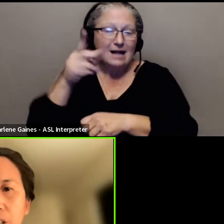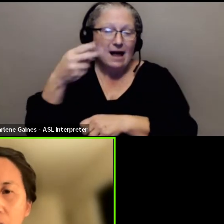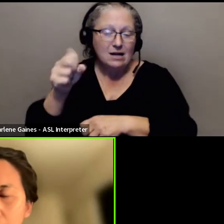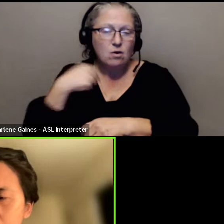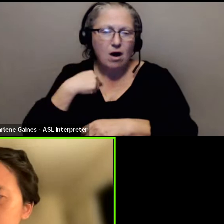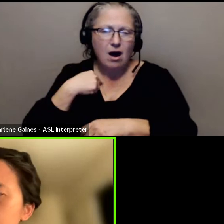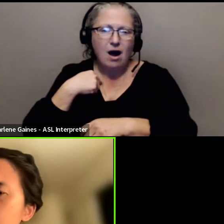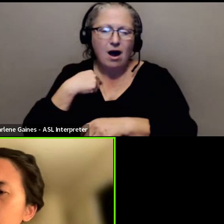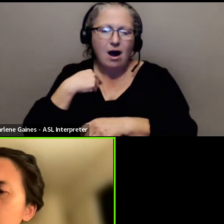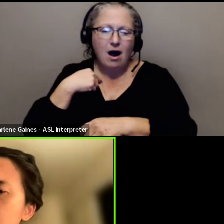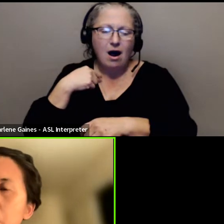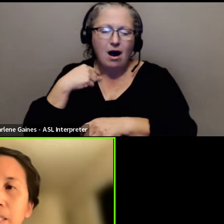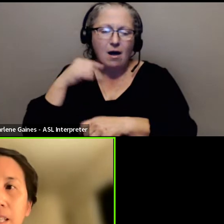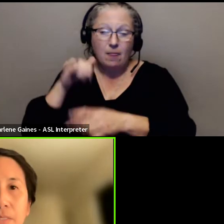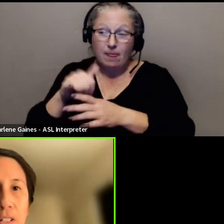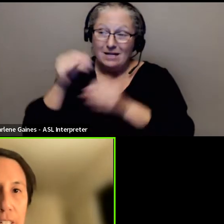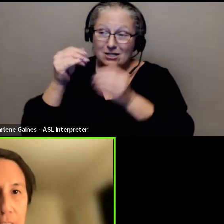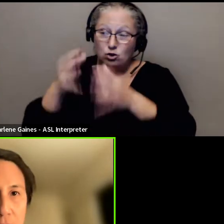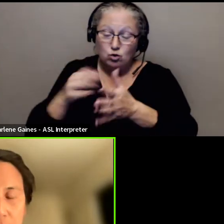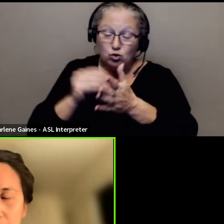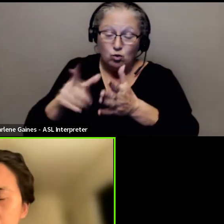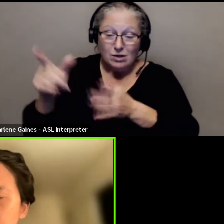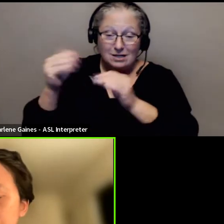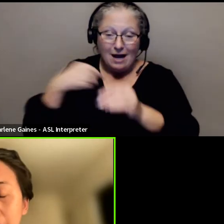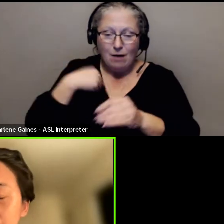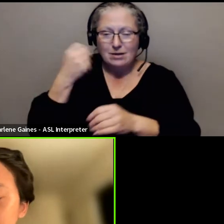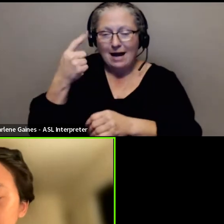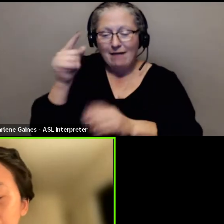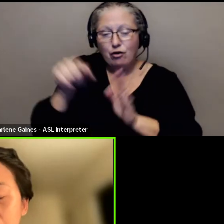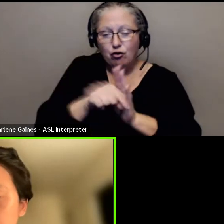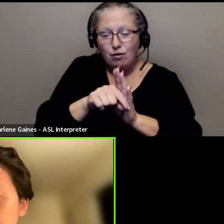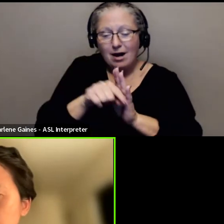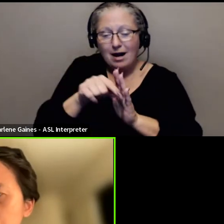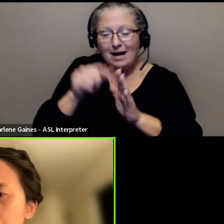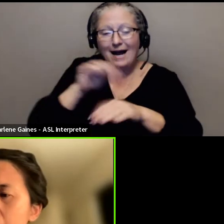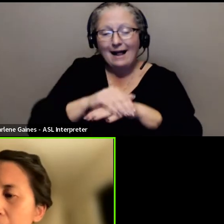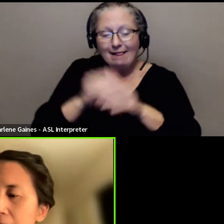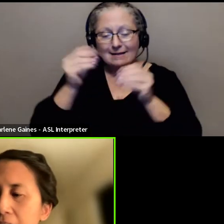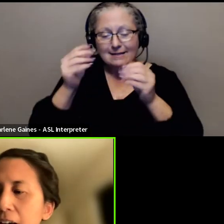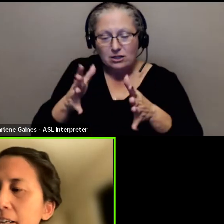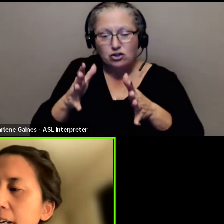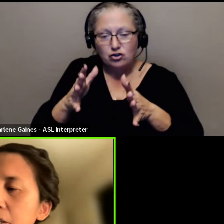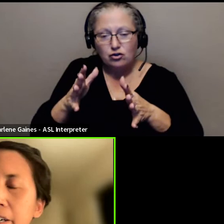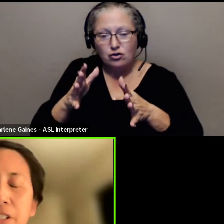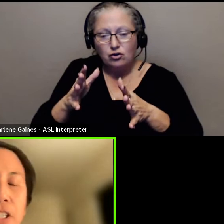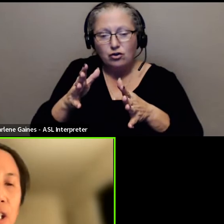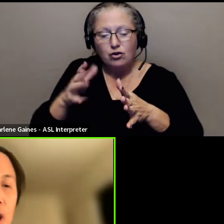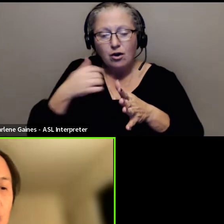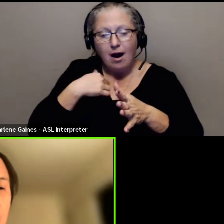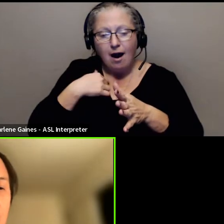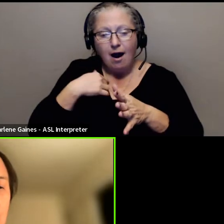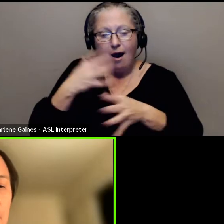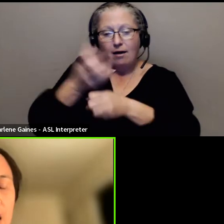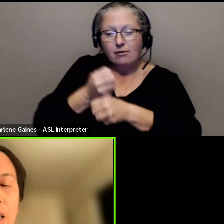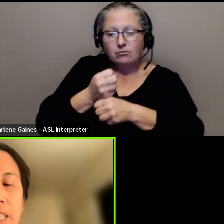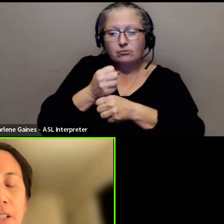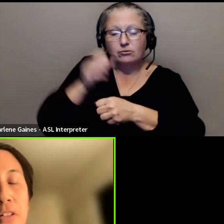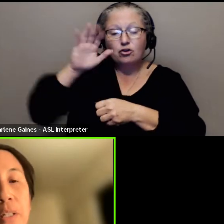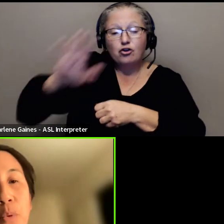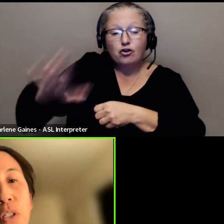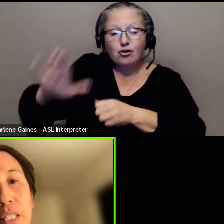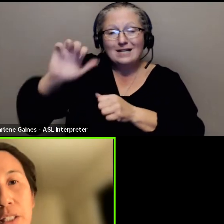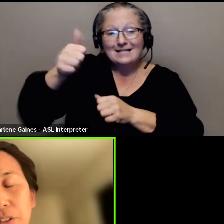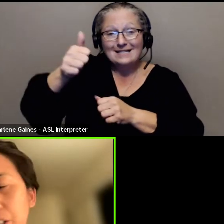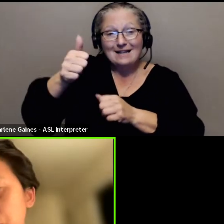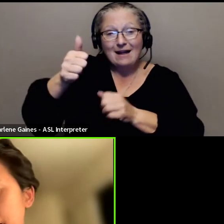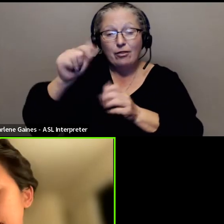that she taught. I was an 11th grade history English teacher there, and I inherited her 10th